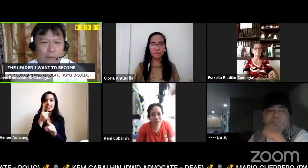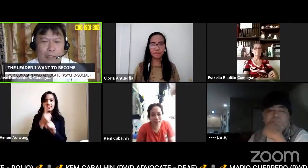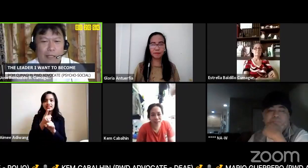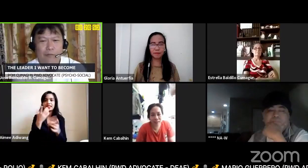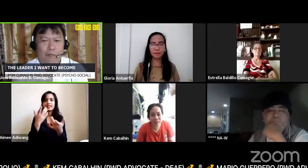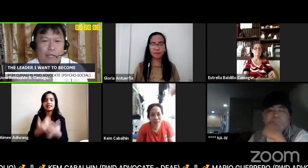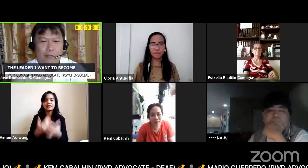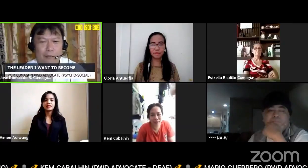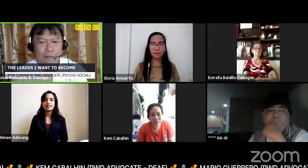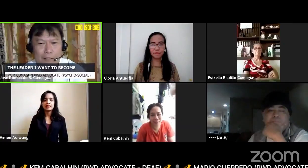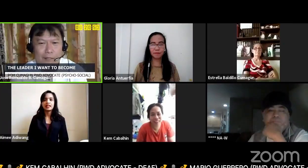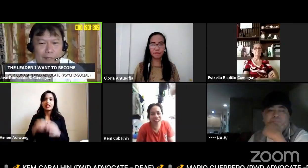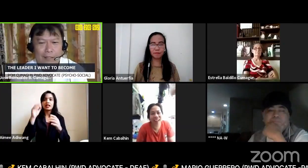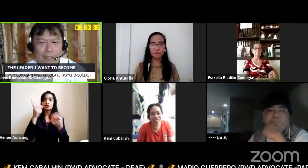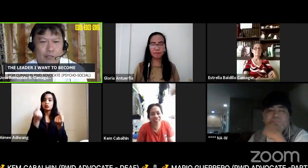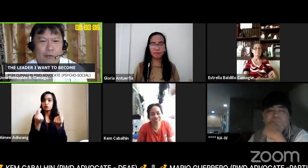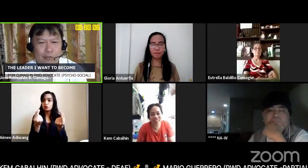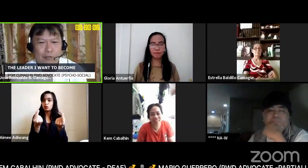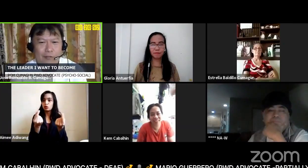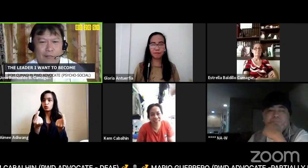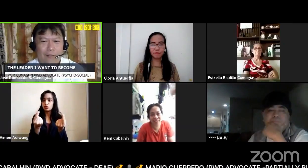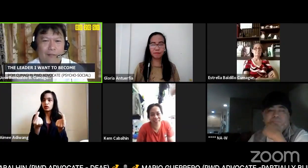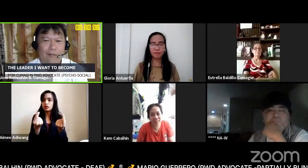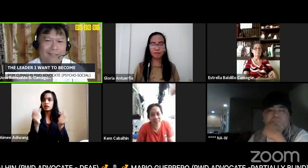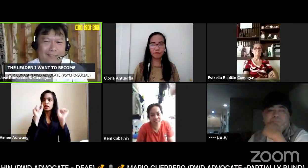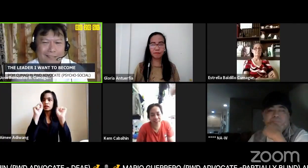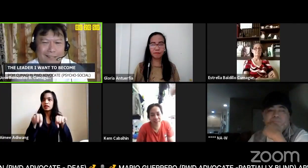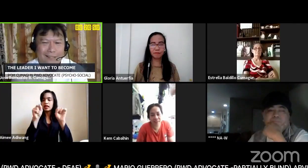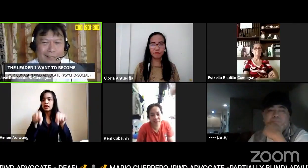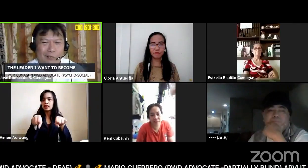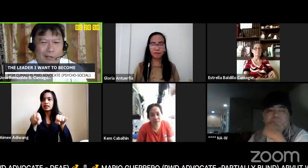and we can have some kind of an